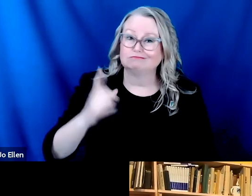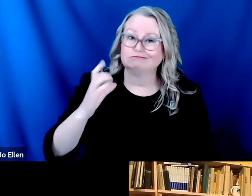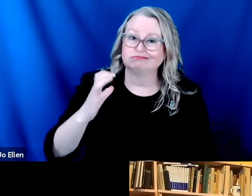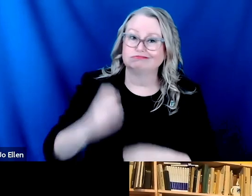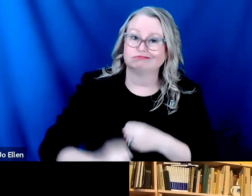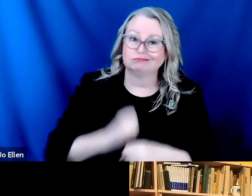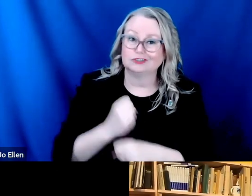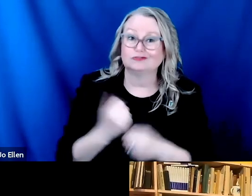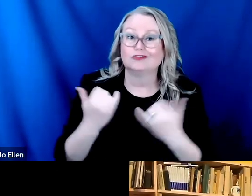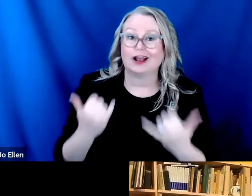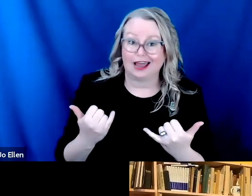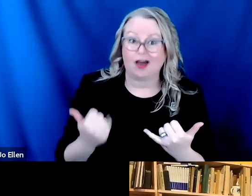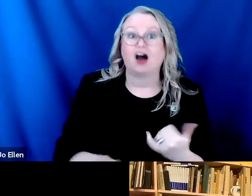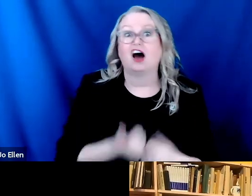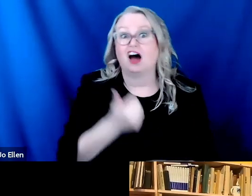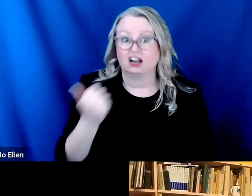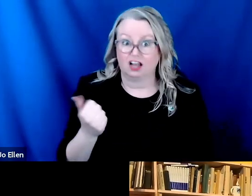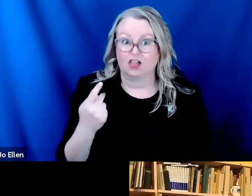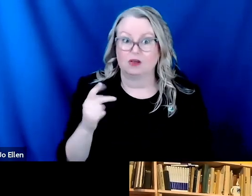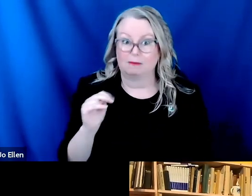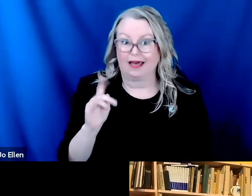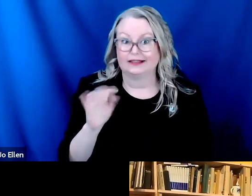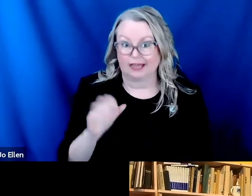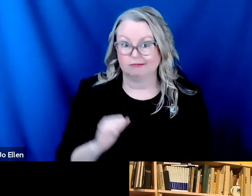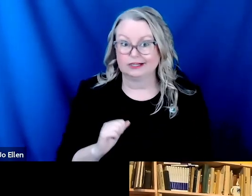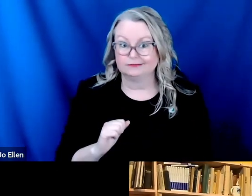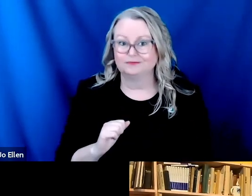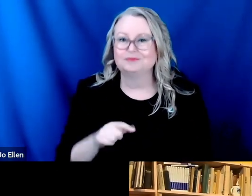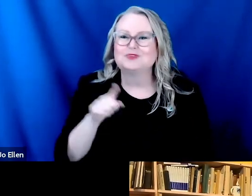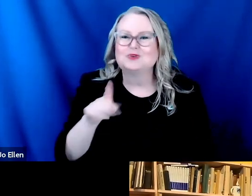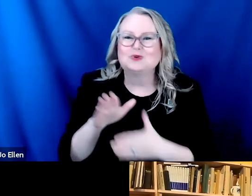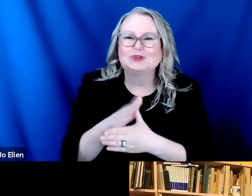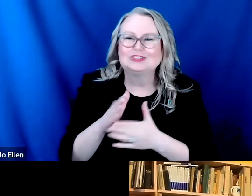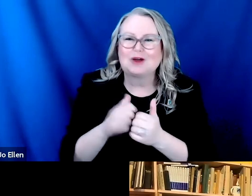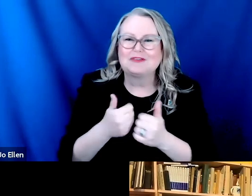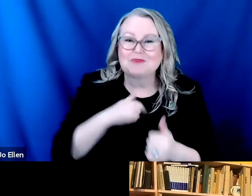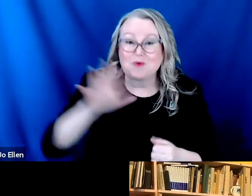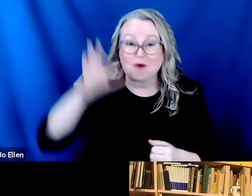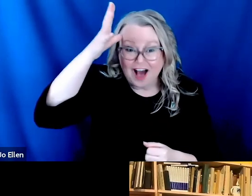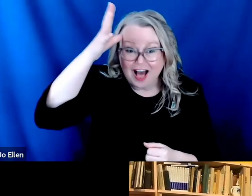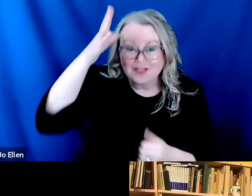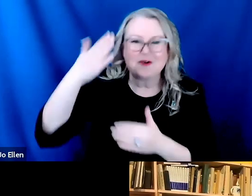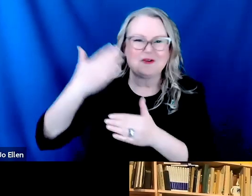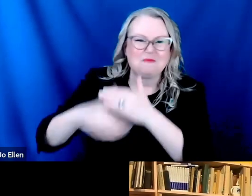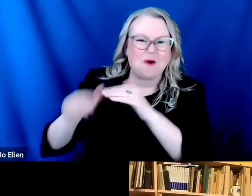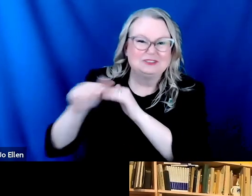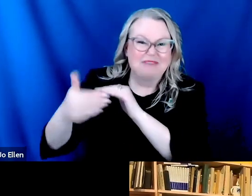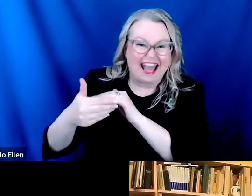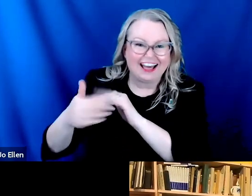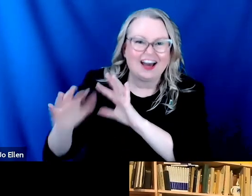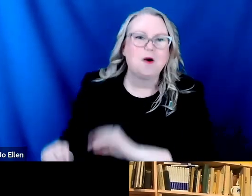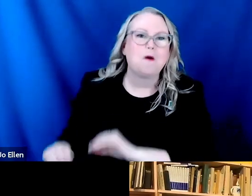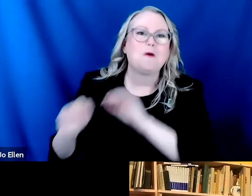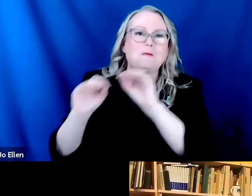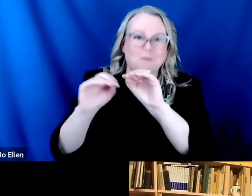of another major viral outbreak. You shared with me that your father, a Jamaican-born doctor settling in Goldsboro, North Carolina,